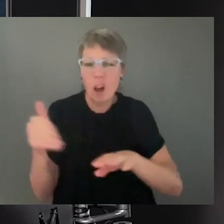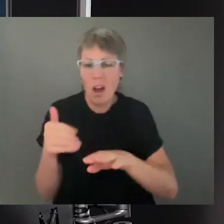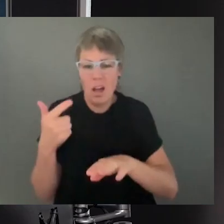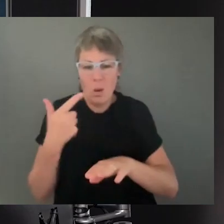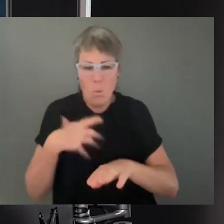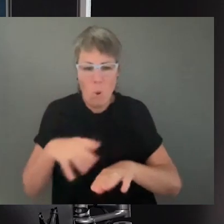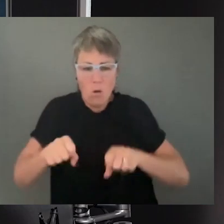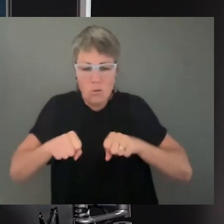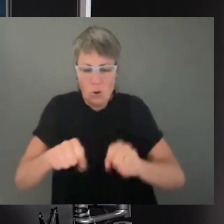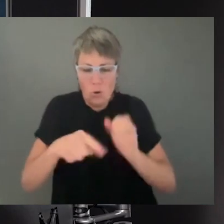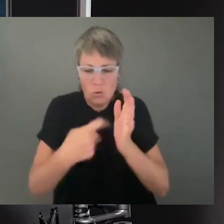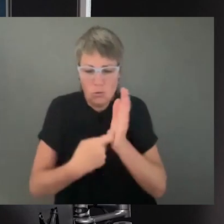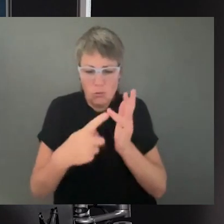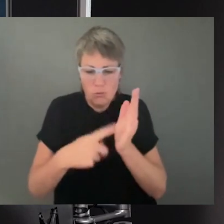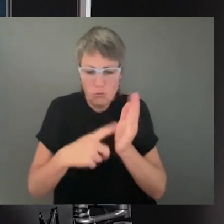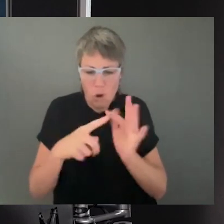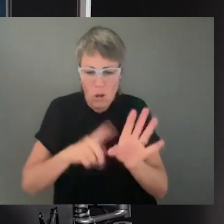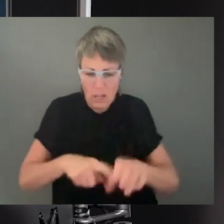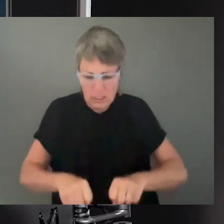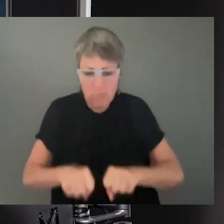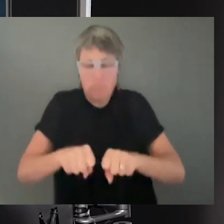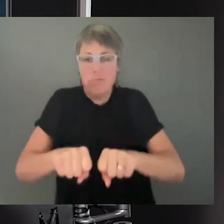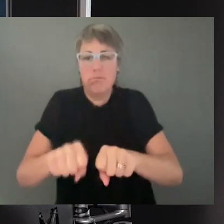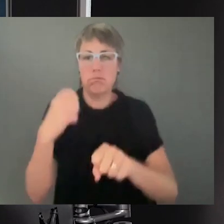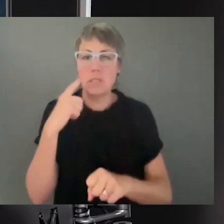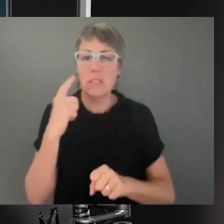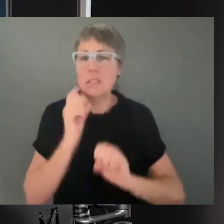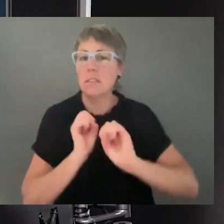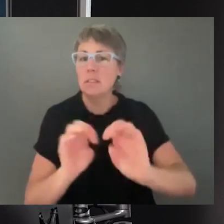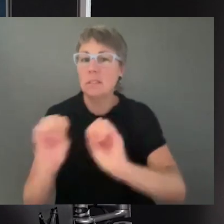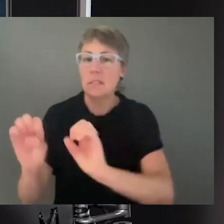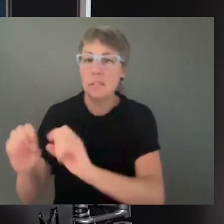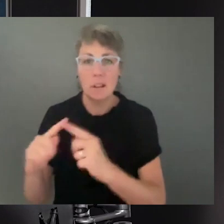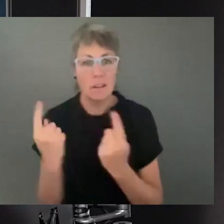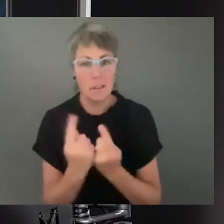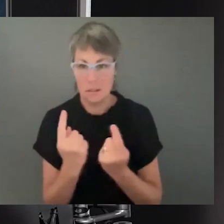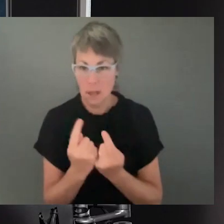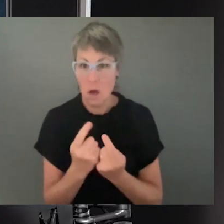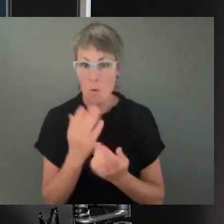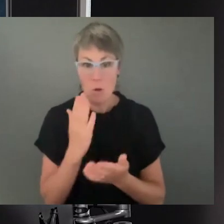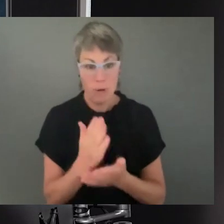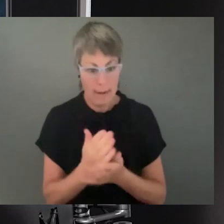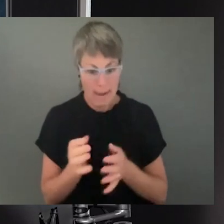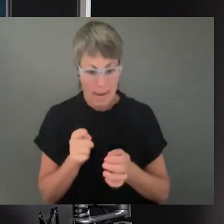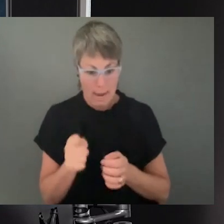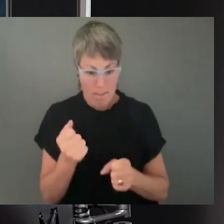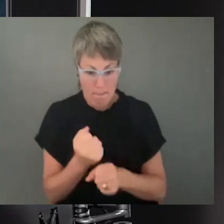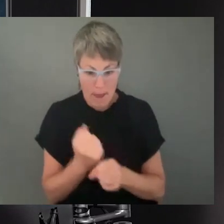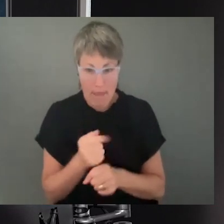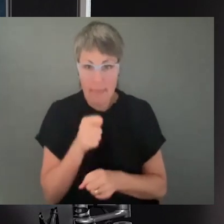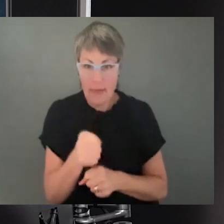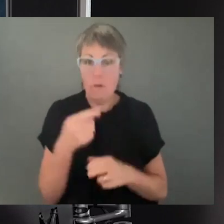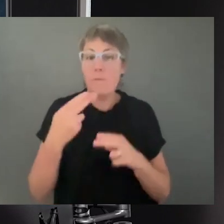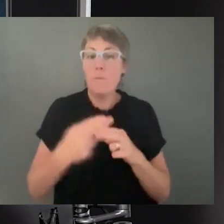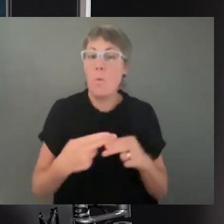huge impact on how we move around our cities, even unnoticed a lot of the time. We couldn't imagine